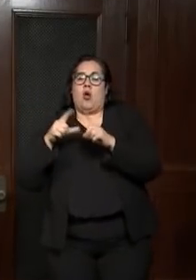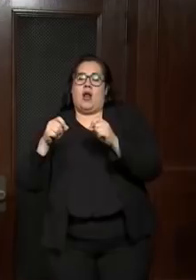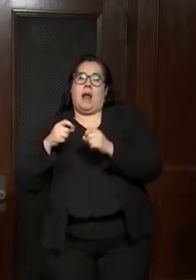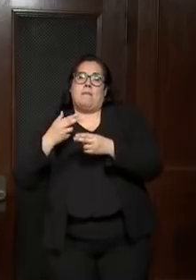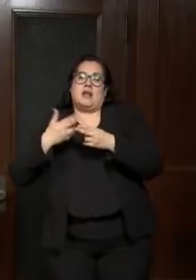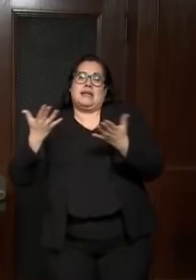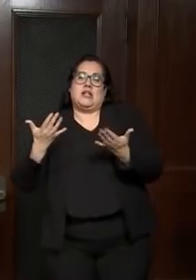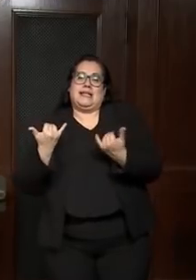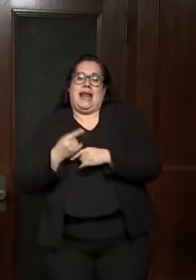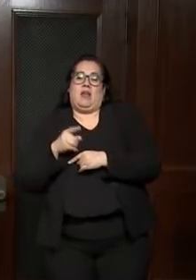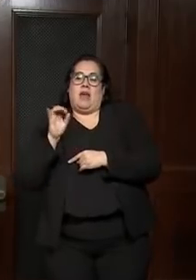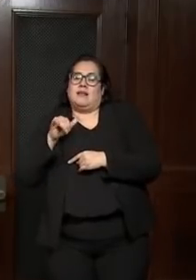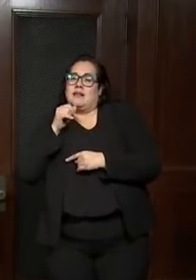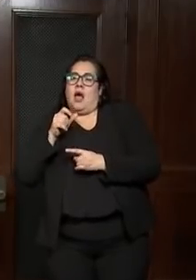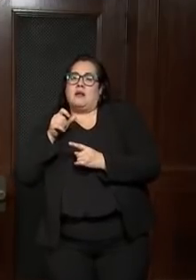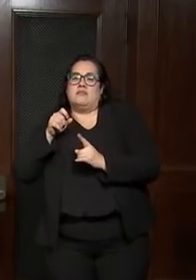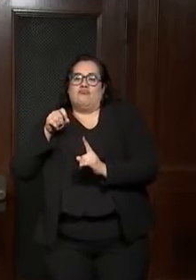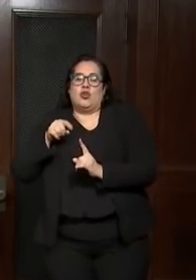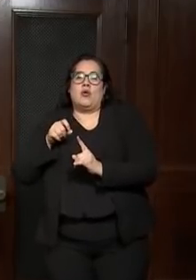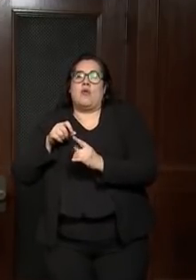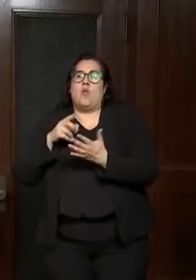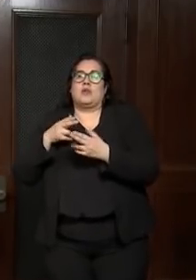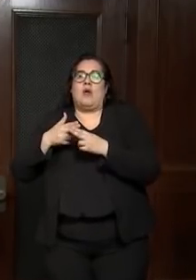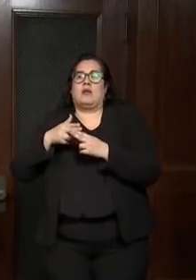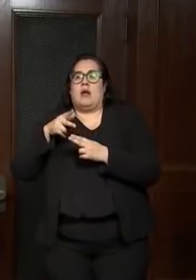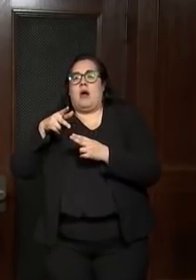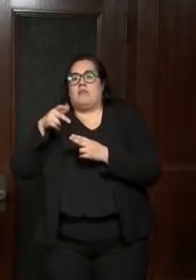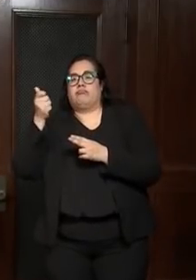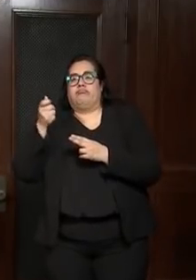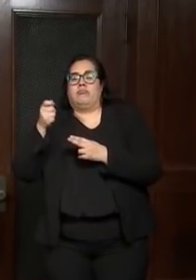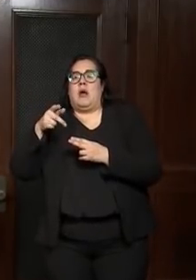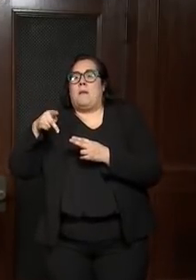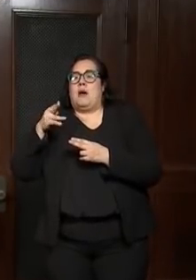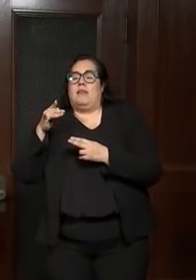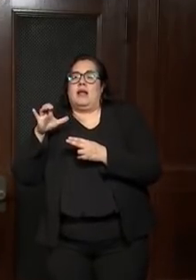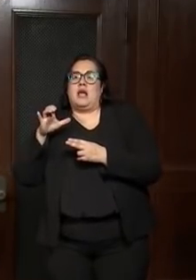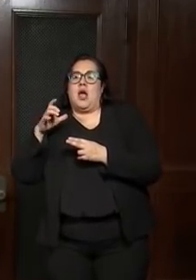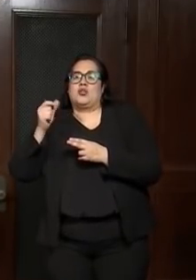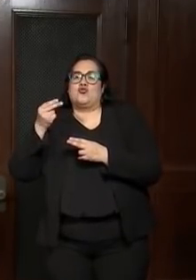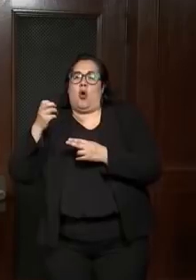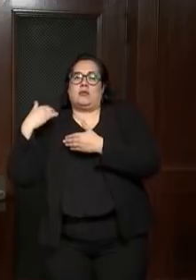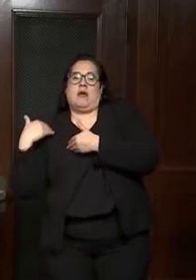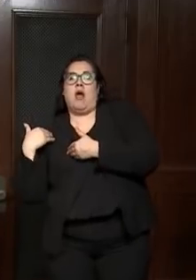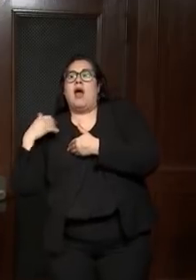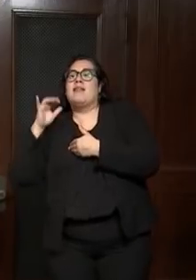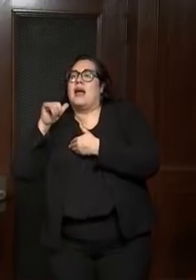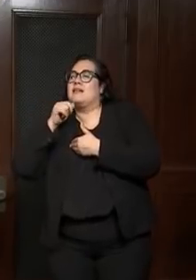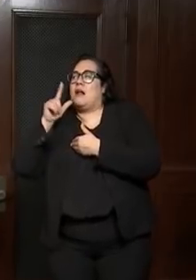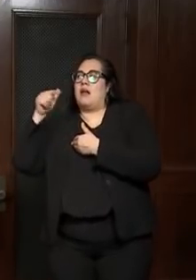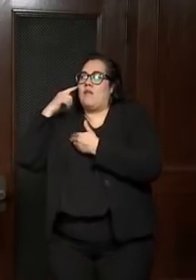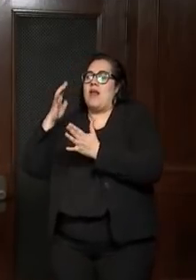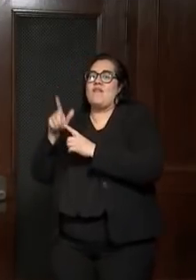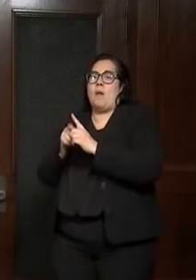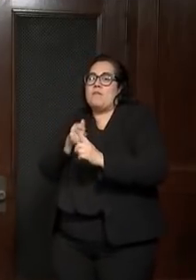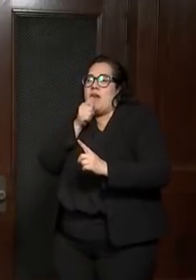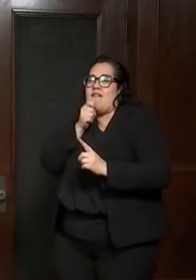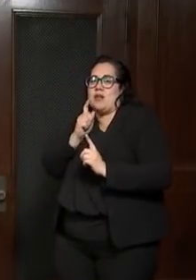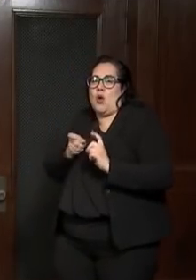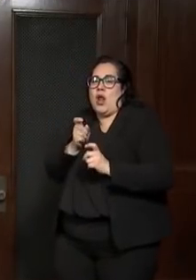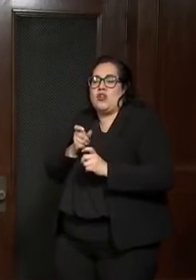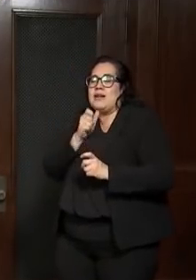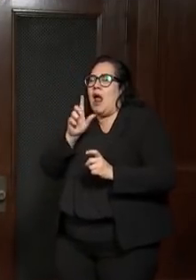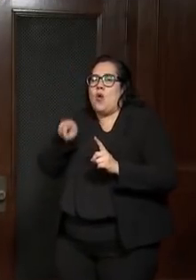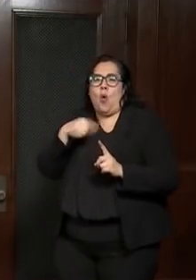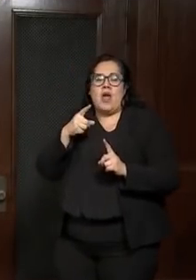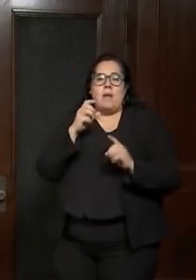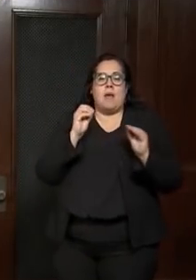that those will not trigger public charge. Those are not run by the government. They come from private donations. And not only are folks who are undocumented